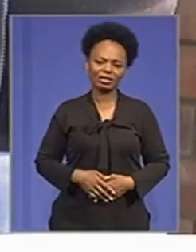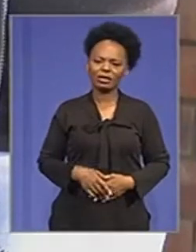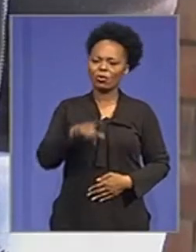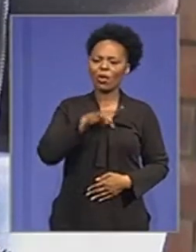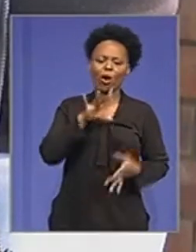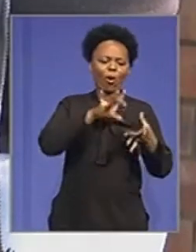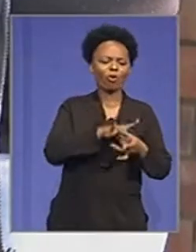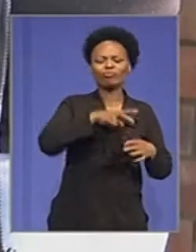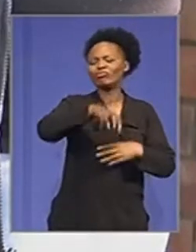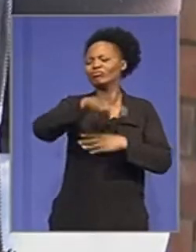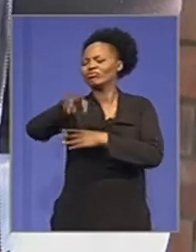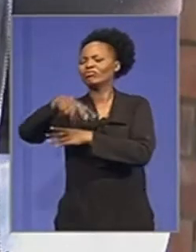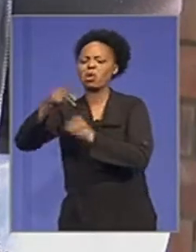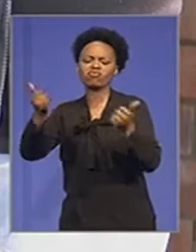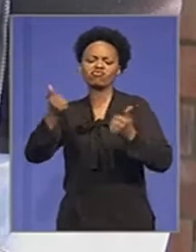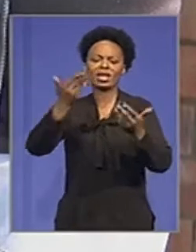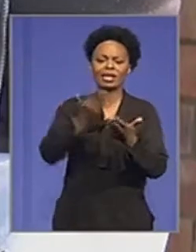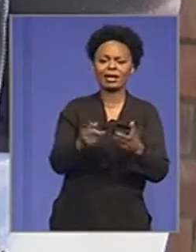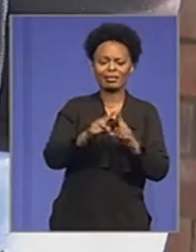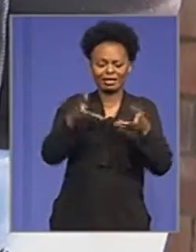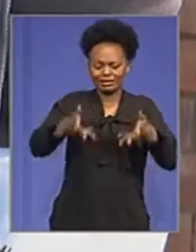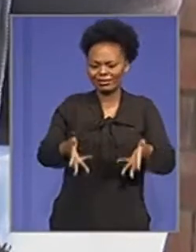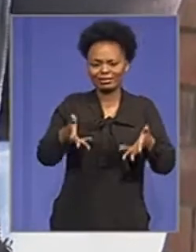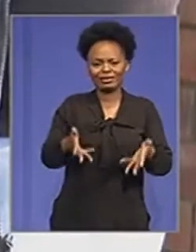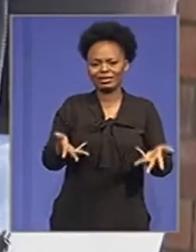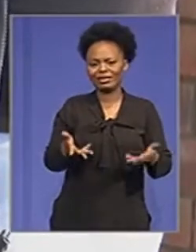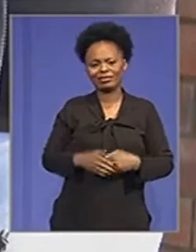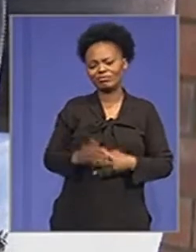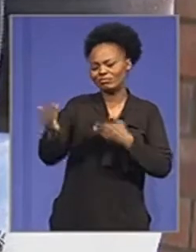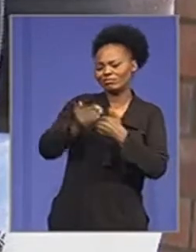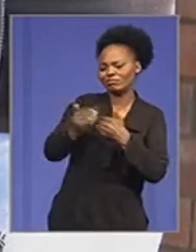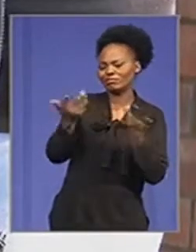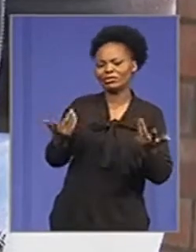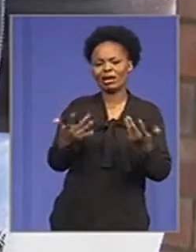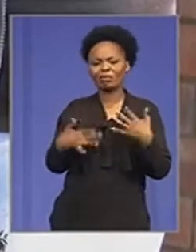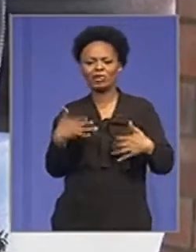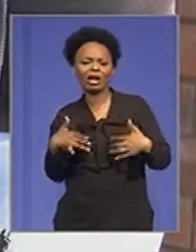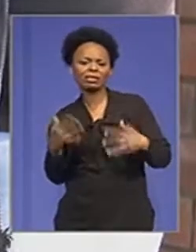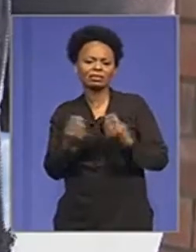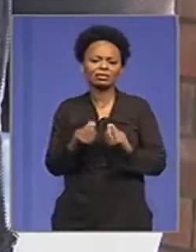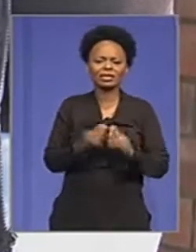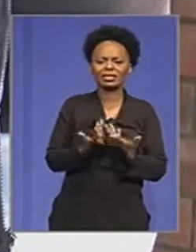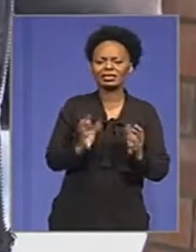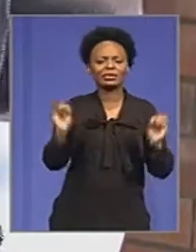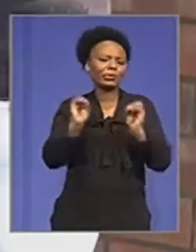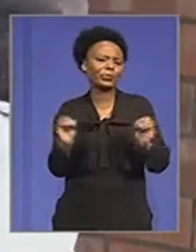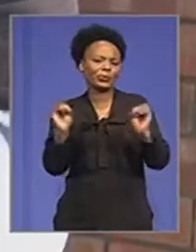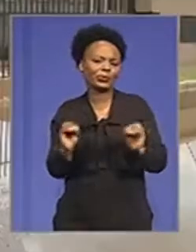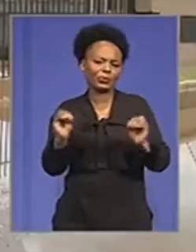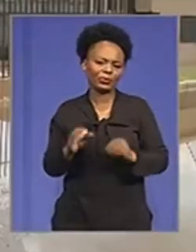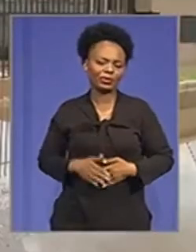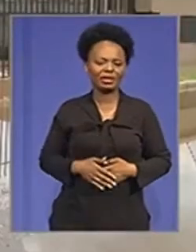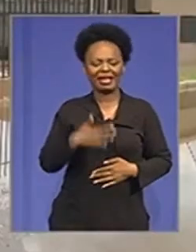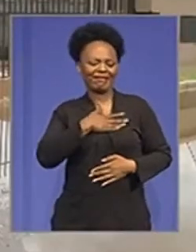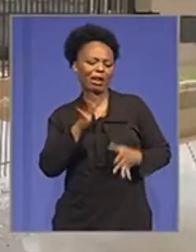we can go in everywhere anyway, but here we can't. It's not nearby the township and